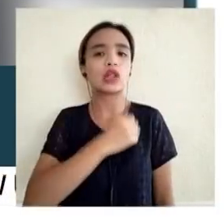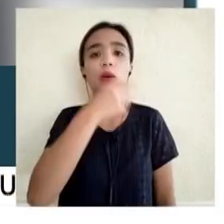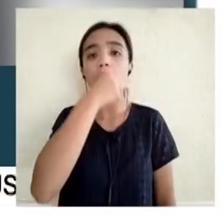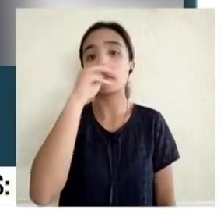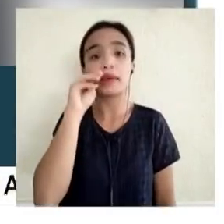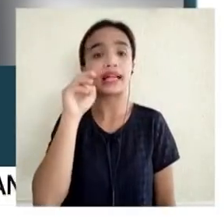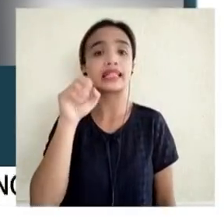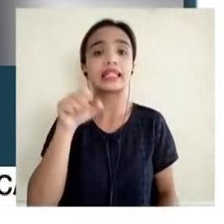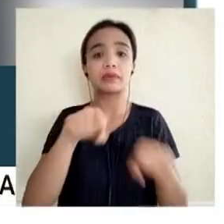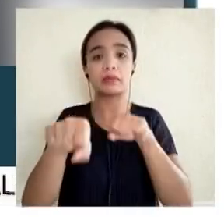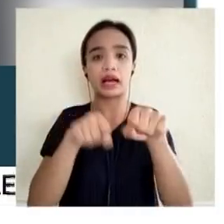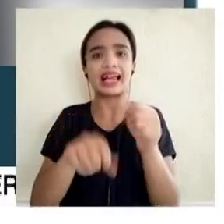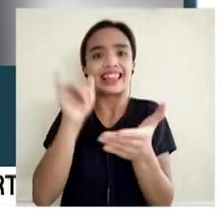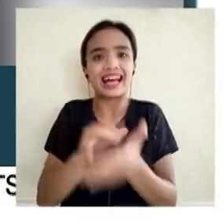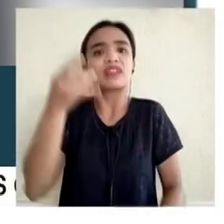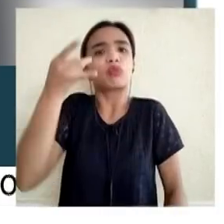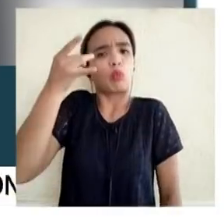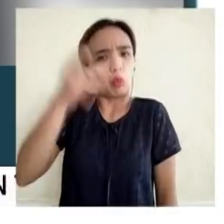the